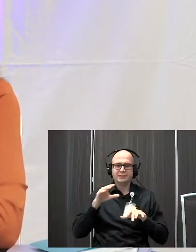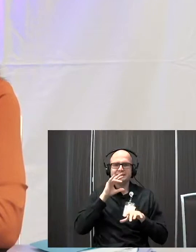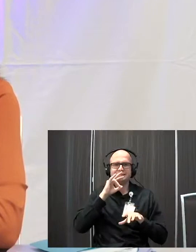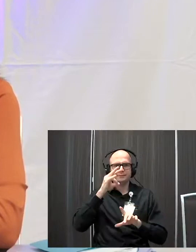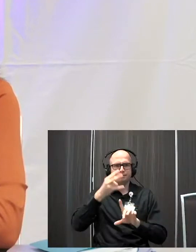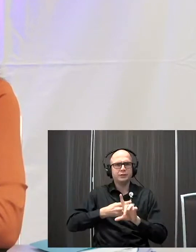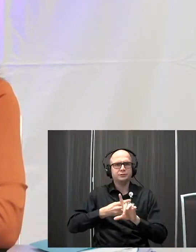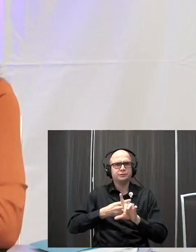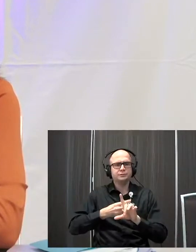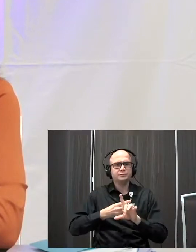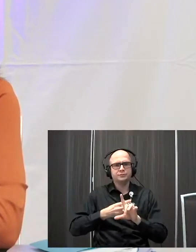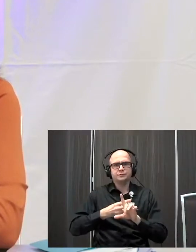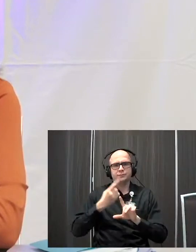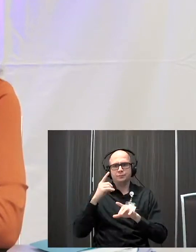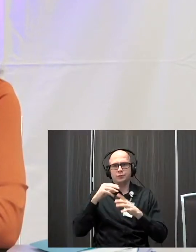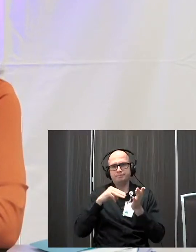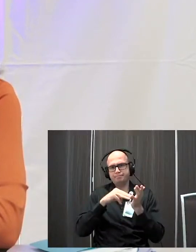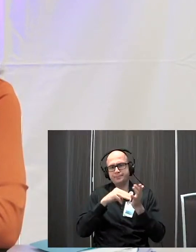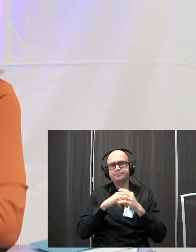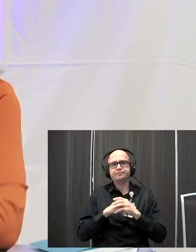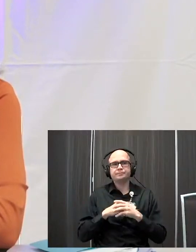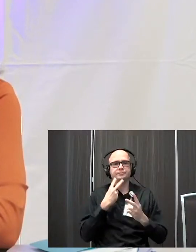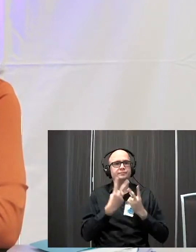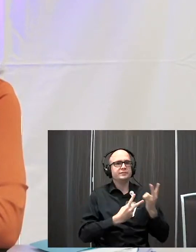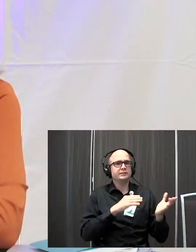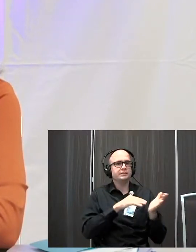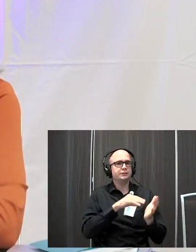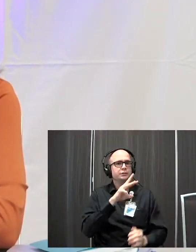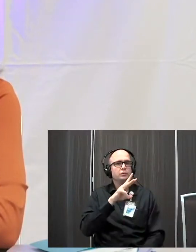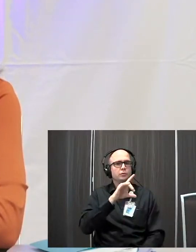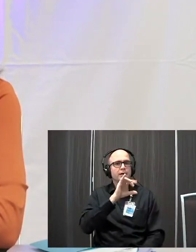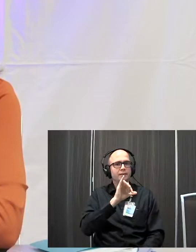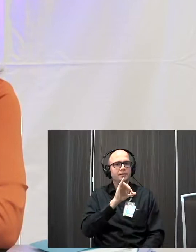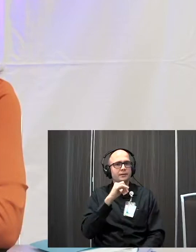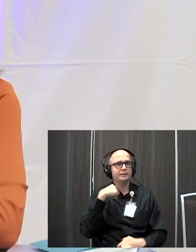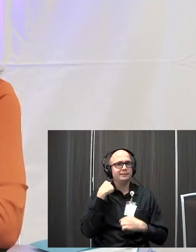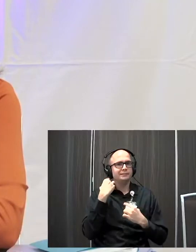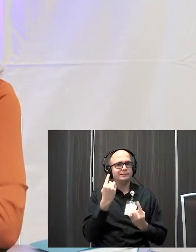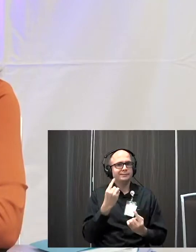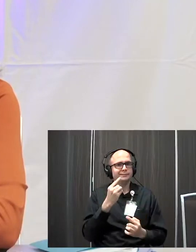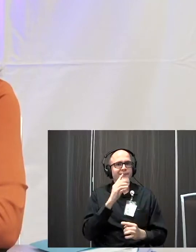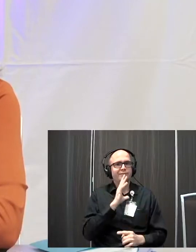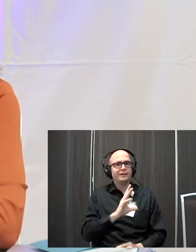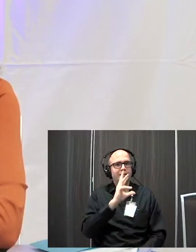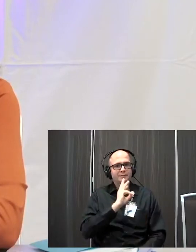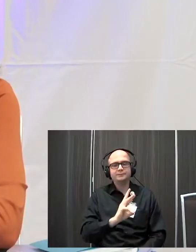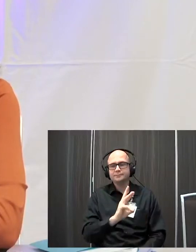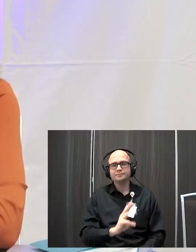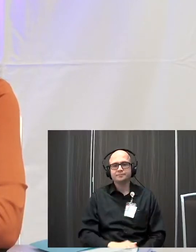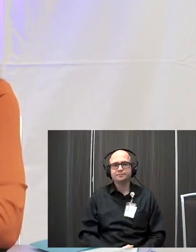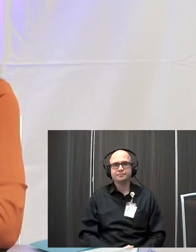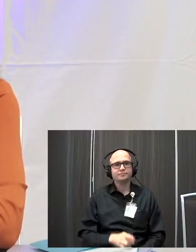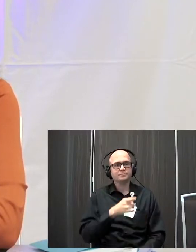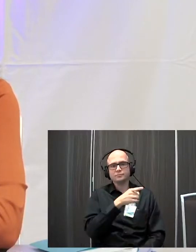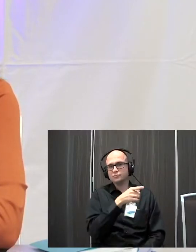age for his medical care. And then we've been seeing Dr. Wiley since he was probably 5 or 6 years old. And she's